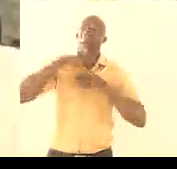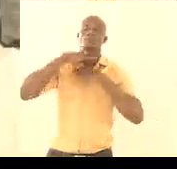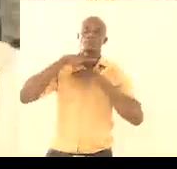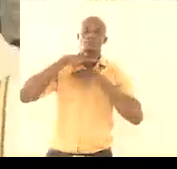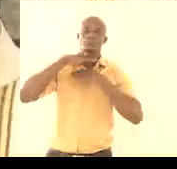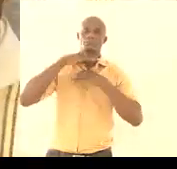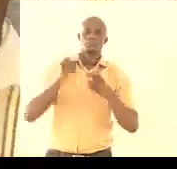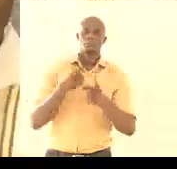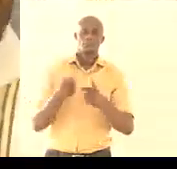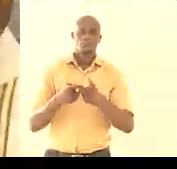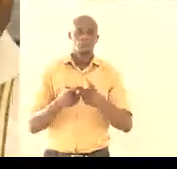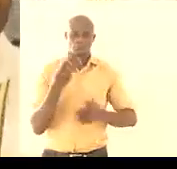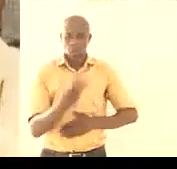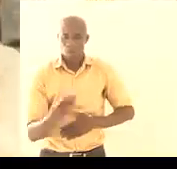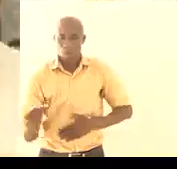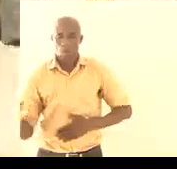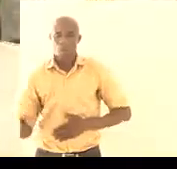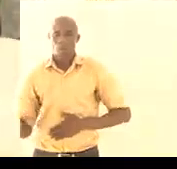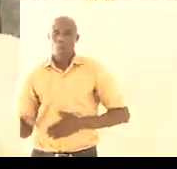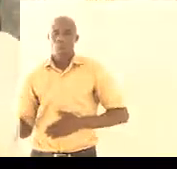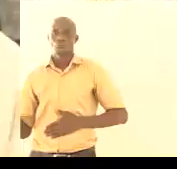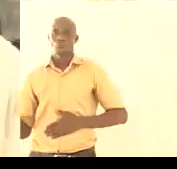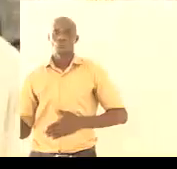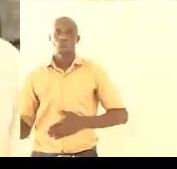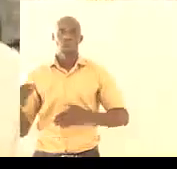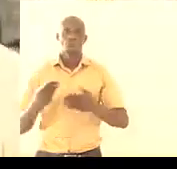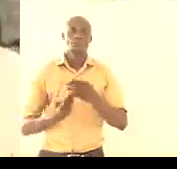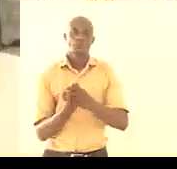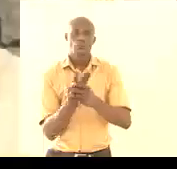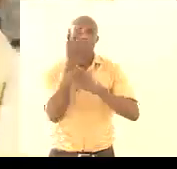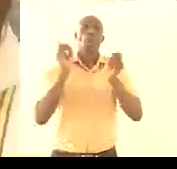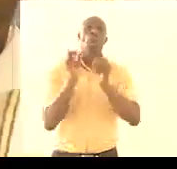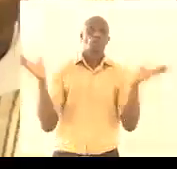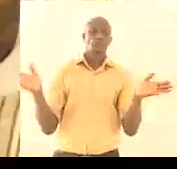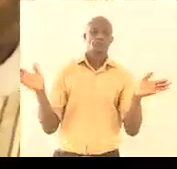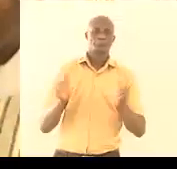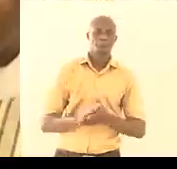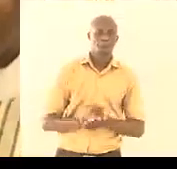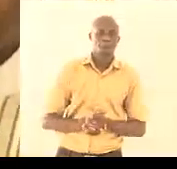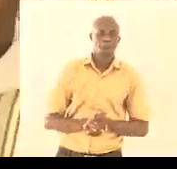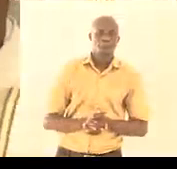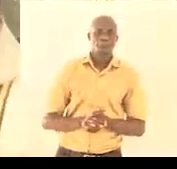contentment. Then material prosperity.